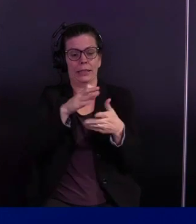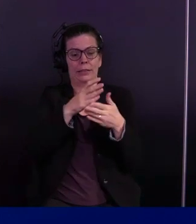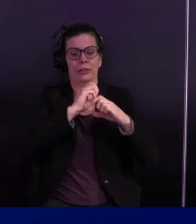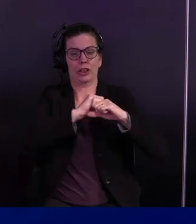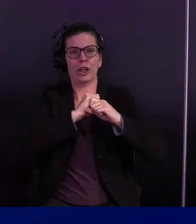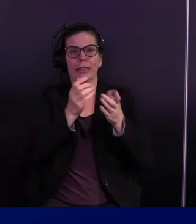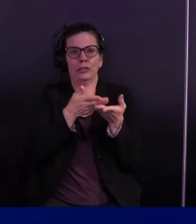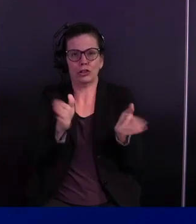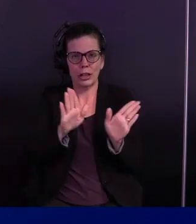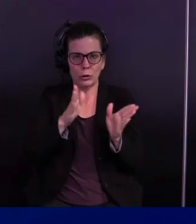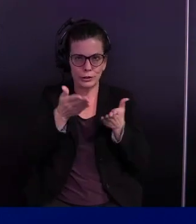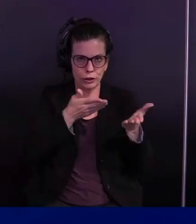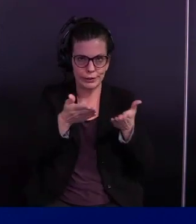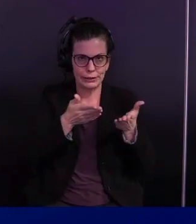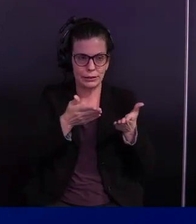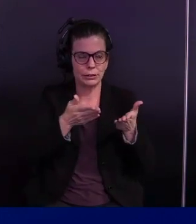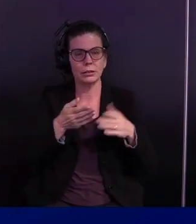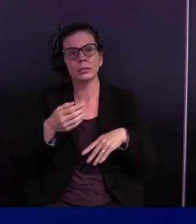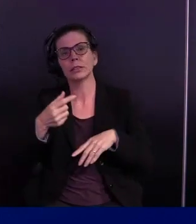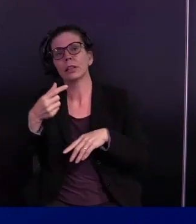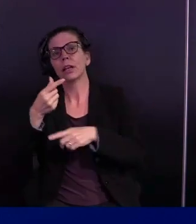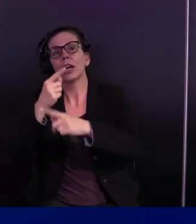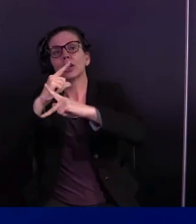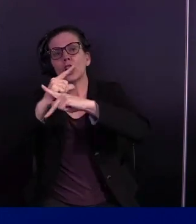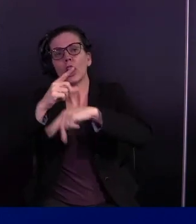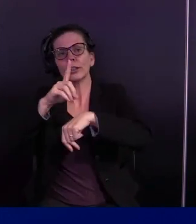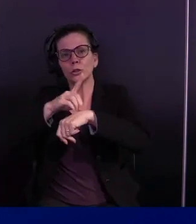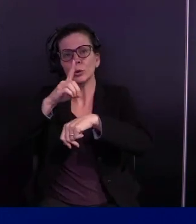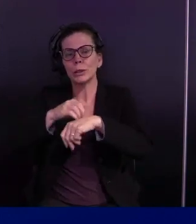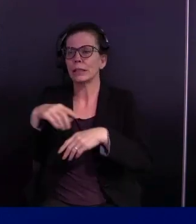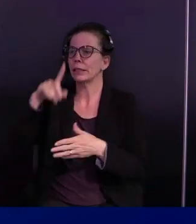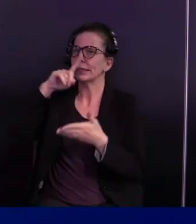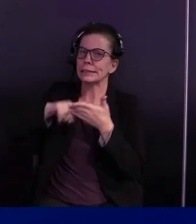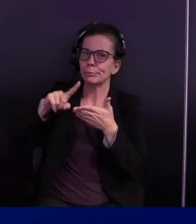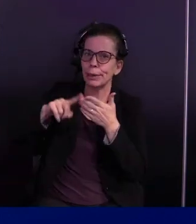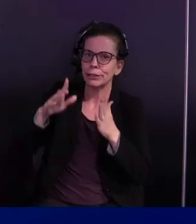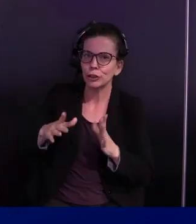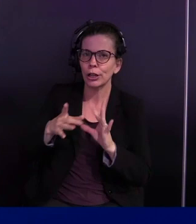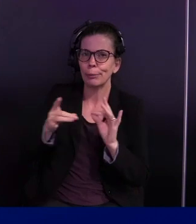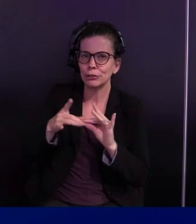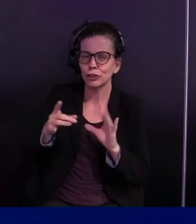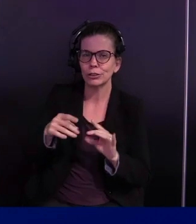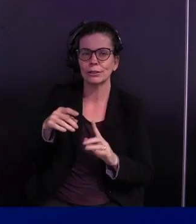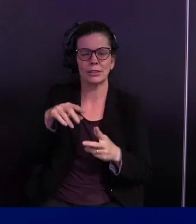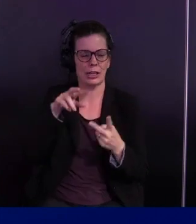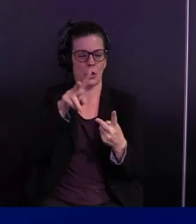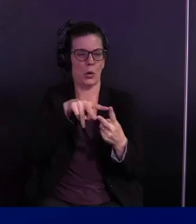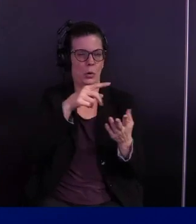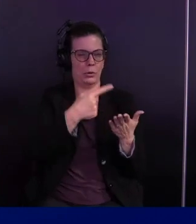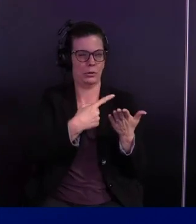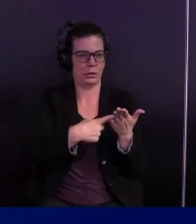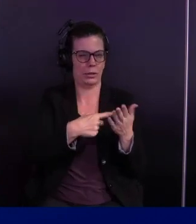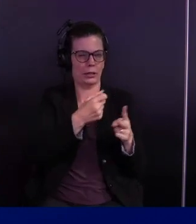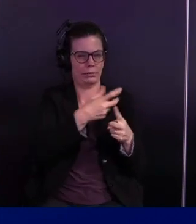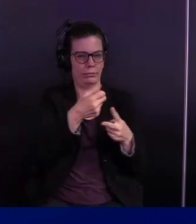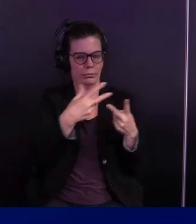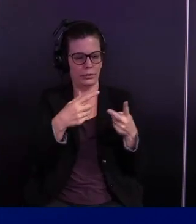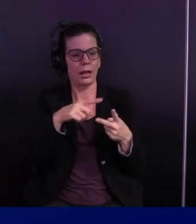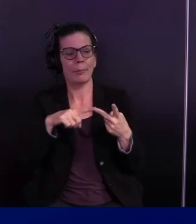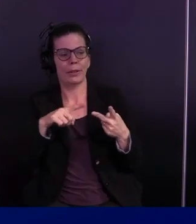general services. Guard duty always comes up. Inspector comes up. I know we're going to talk about those two, but how